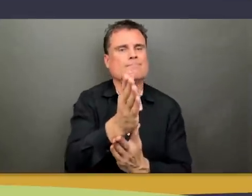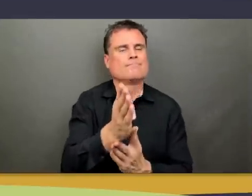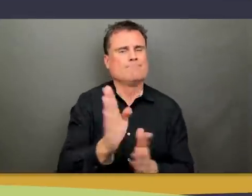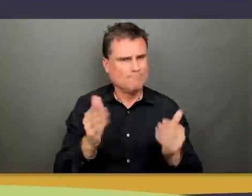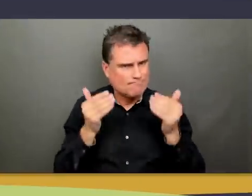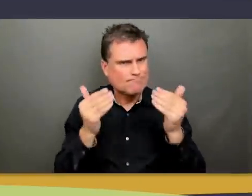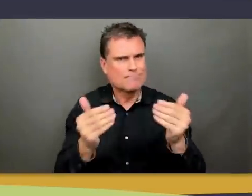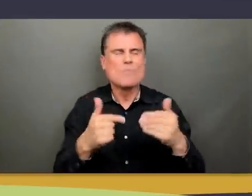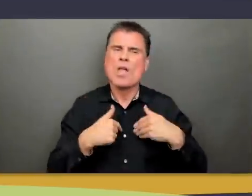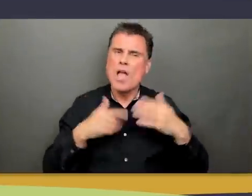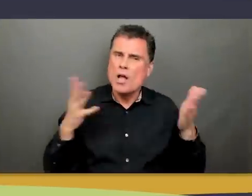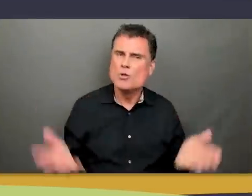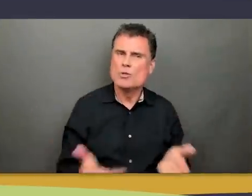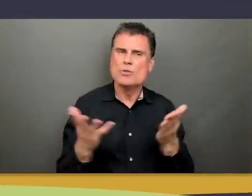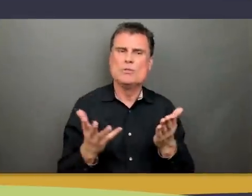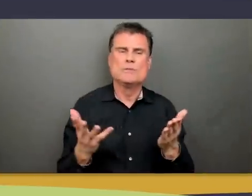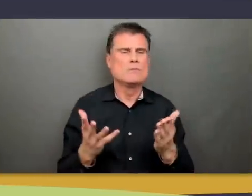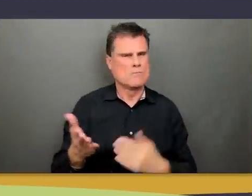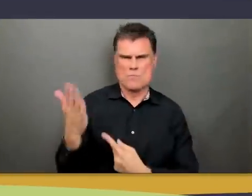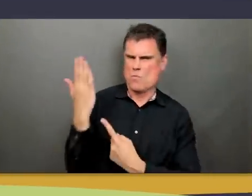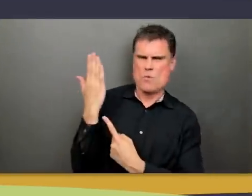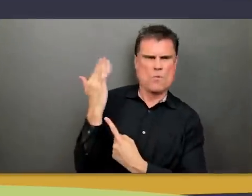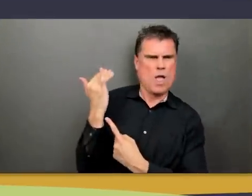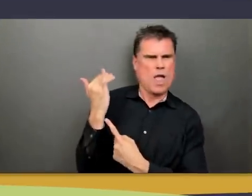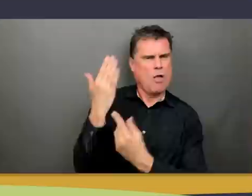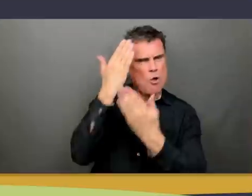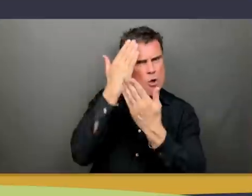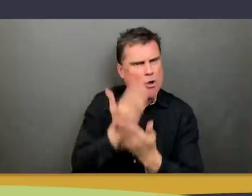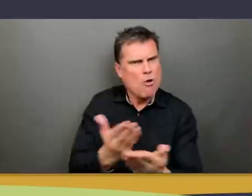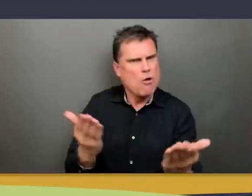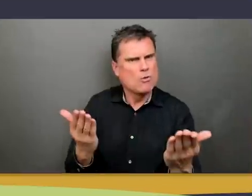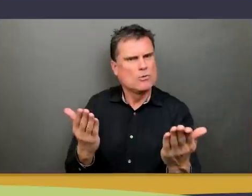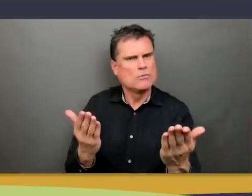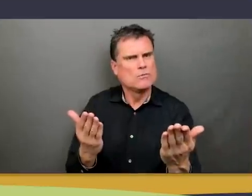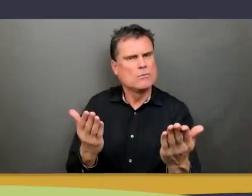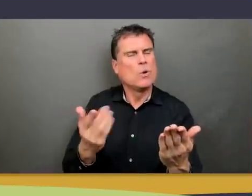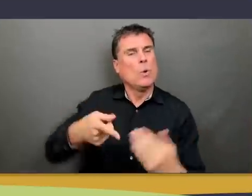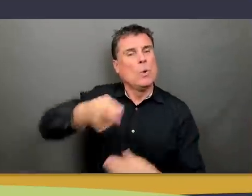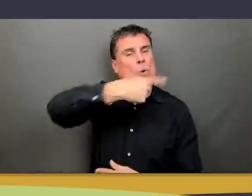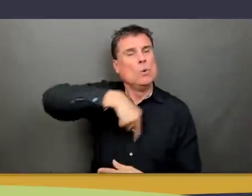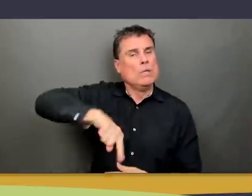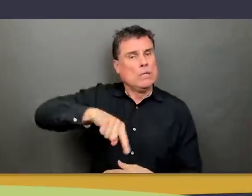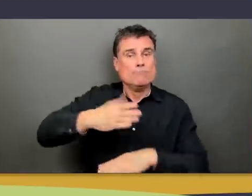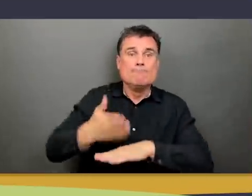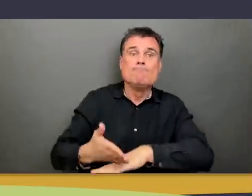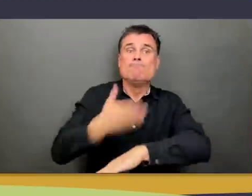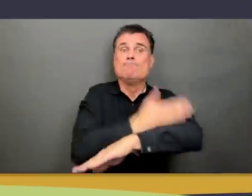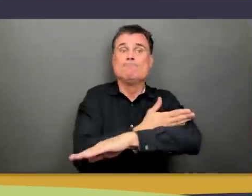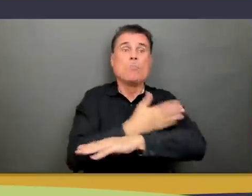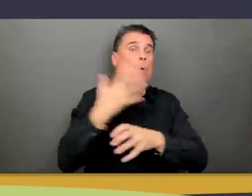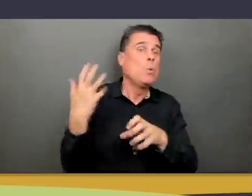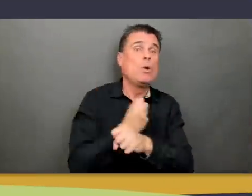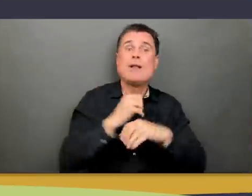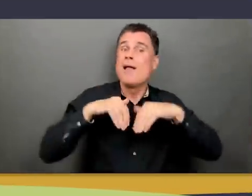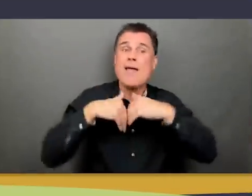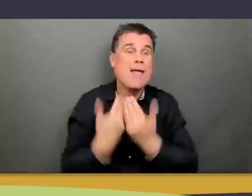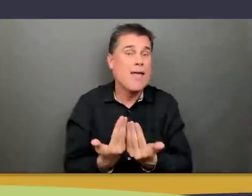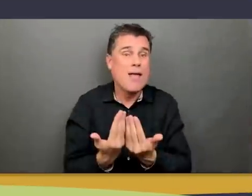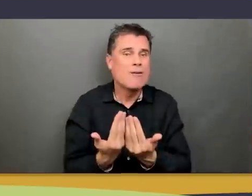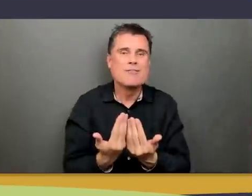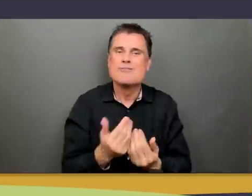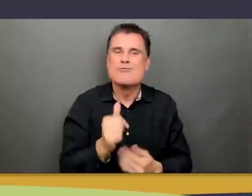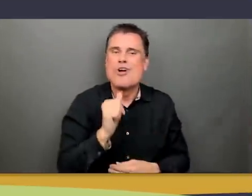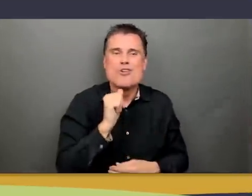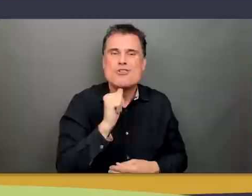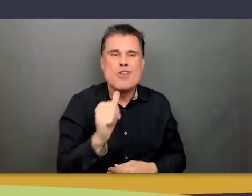a just society that is not one with tear gas or artillery, but instead one that thrives on